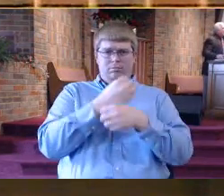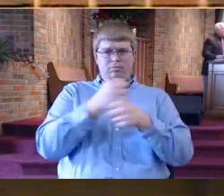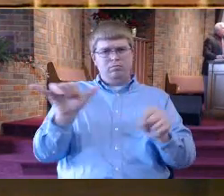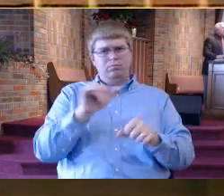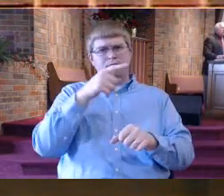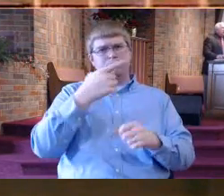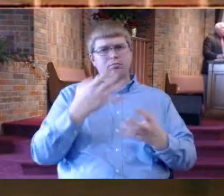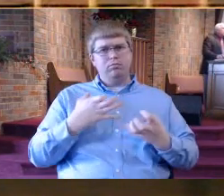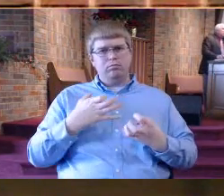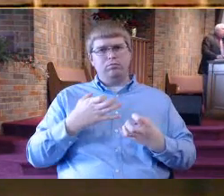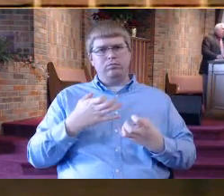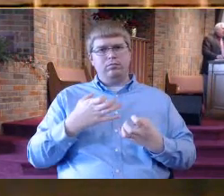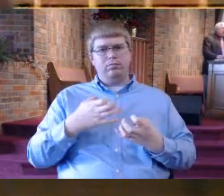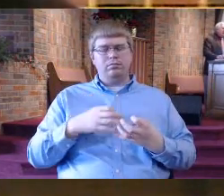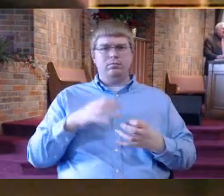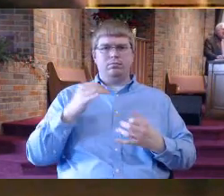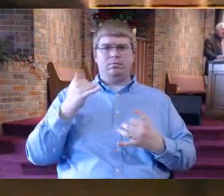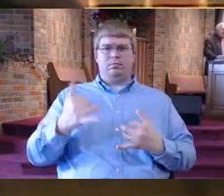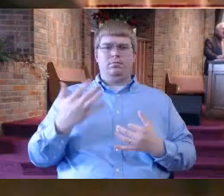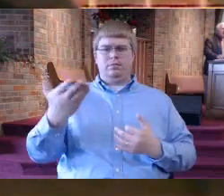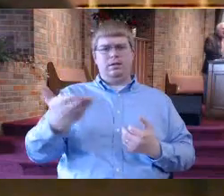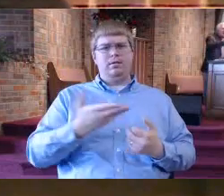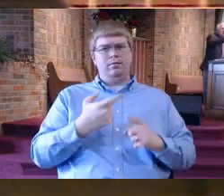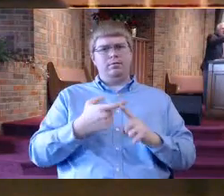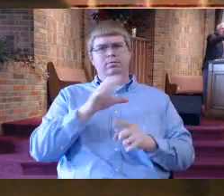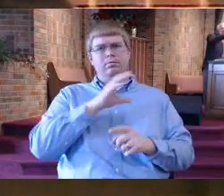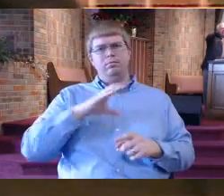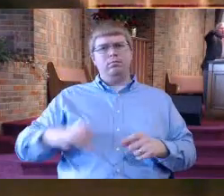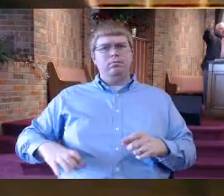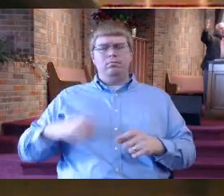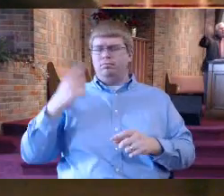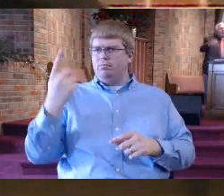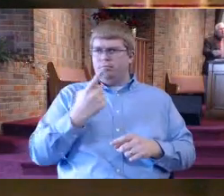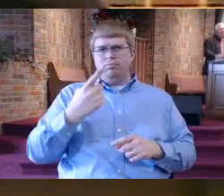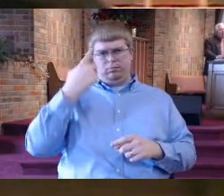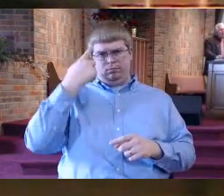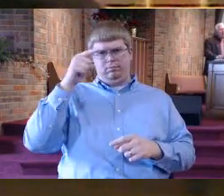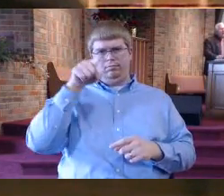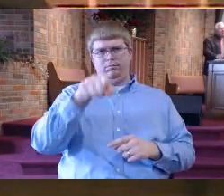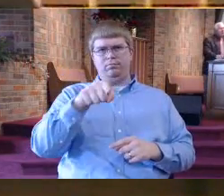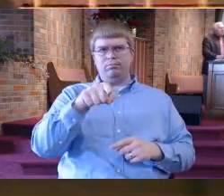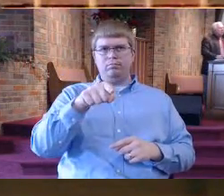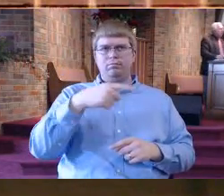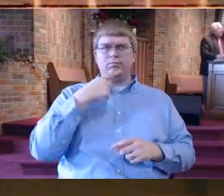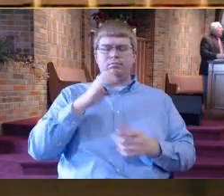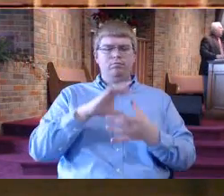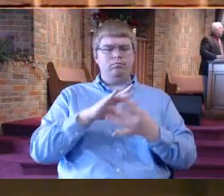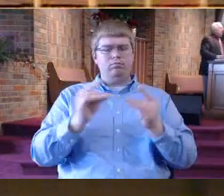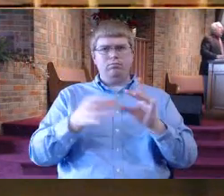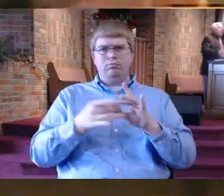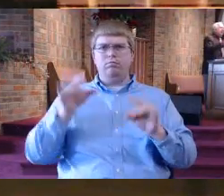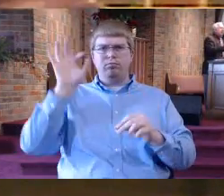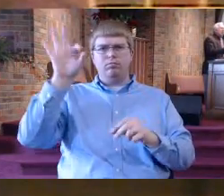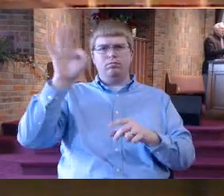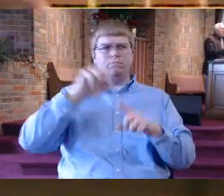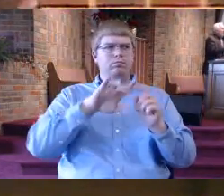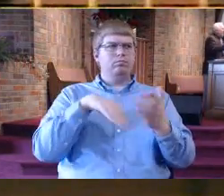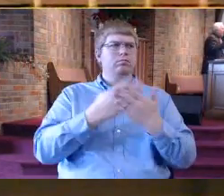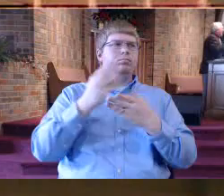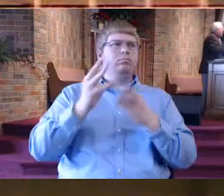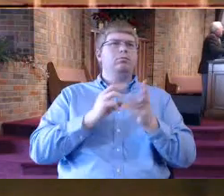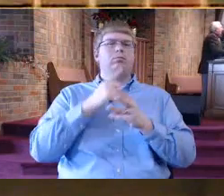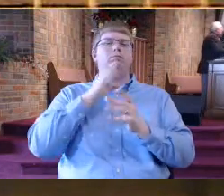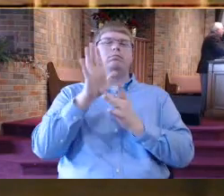The invitation of Christ is always extended. The message that was to be preached throughout the world, that Jesus Christ, the Son, had come,